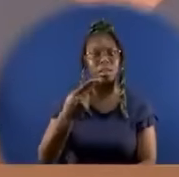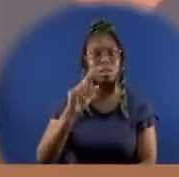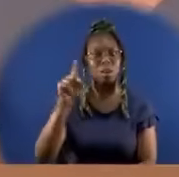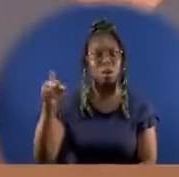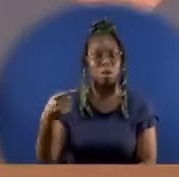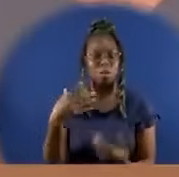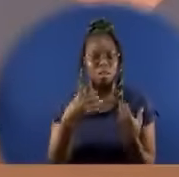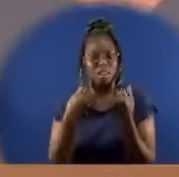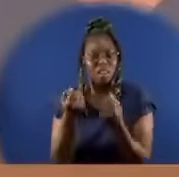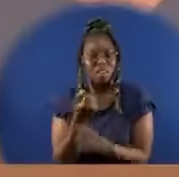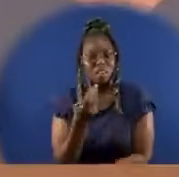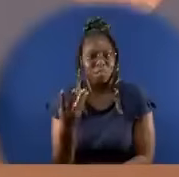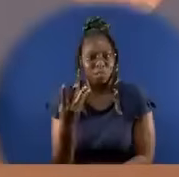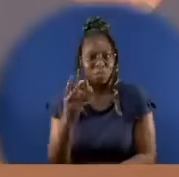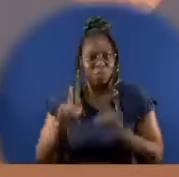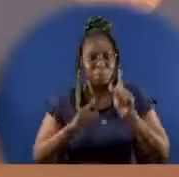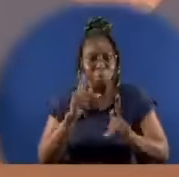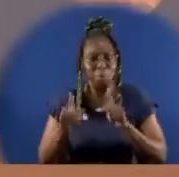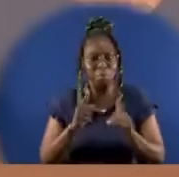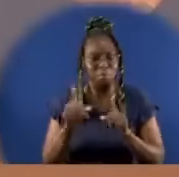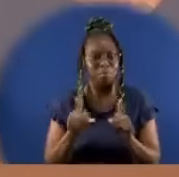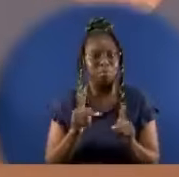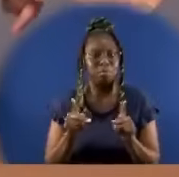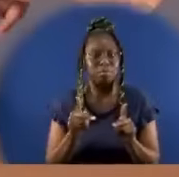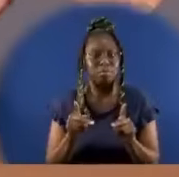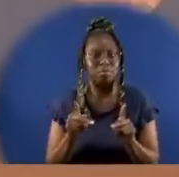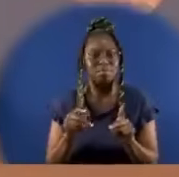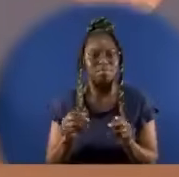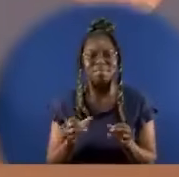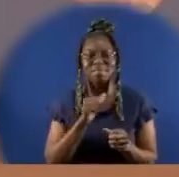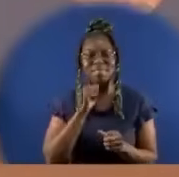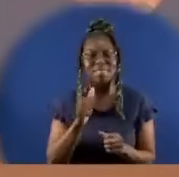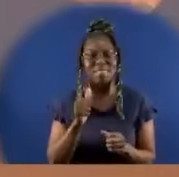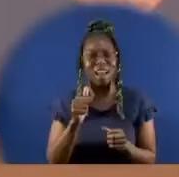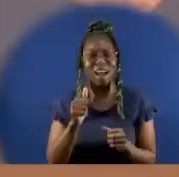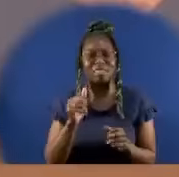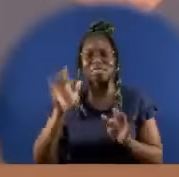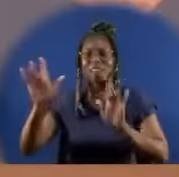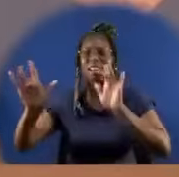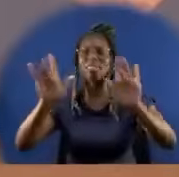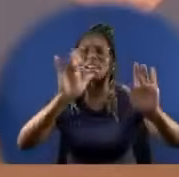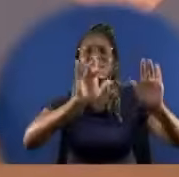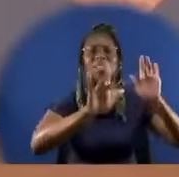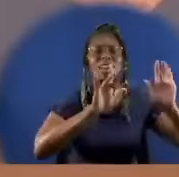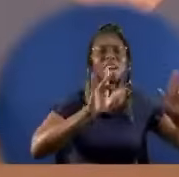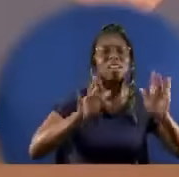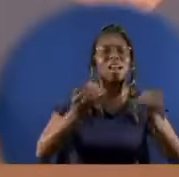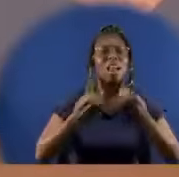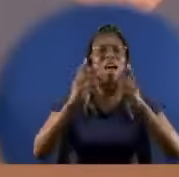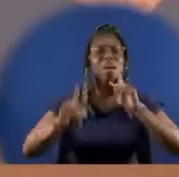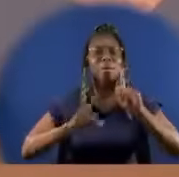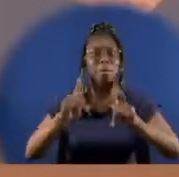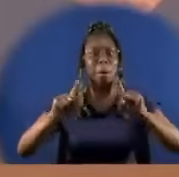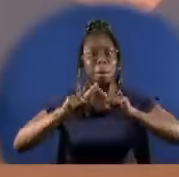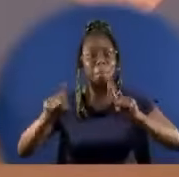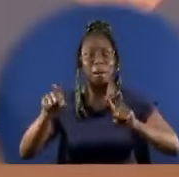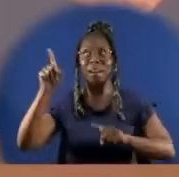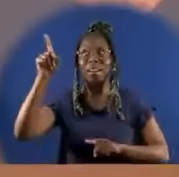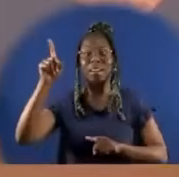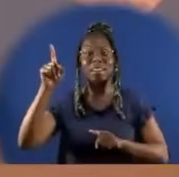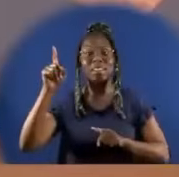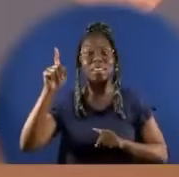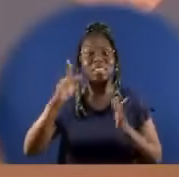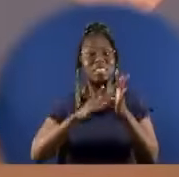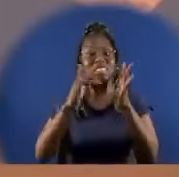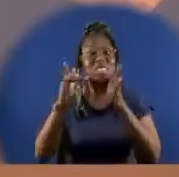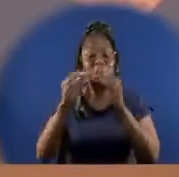few sick folk. He could not do many miracles there. And the Bible says Jesus was amazed at their